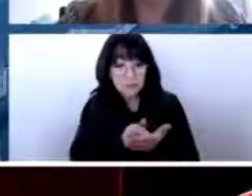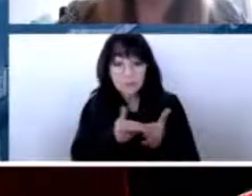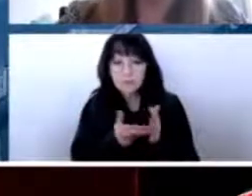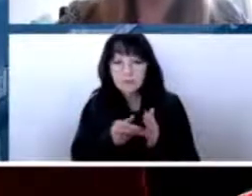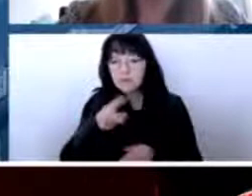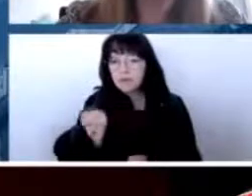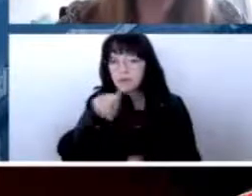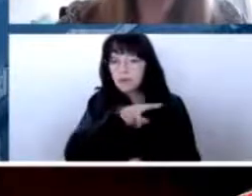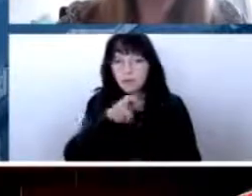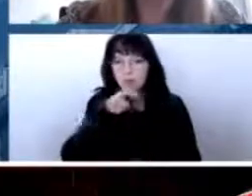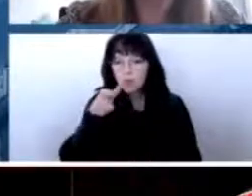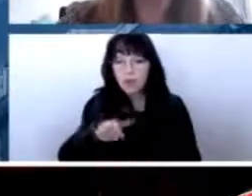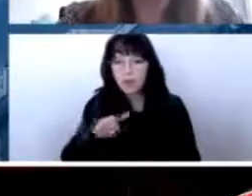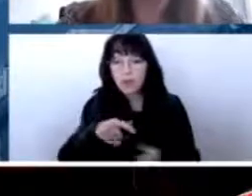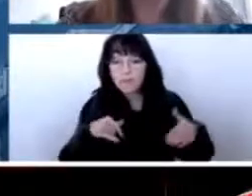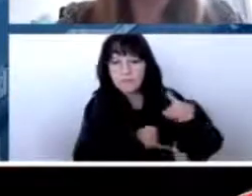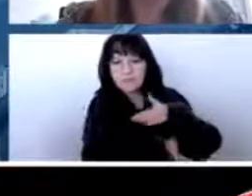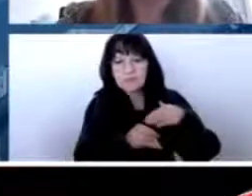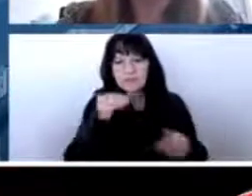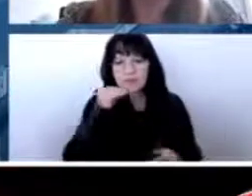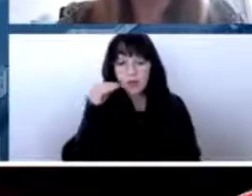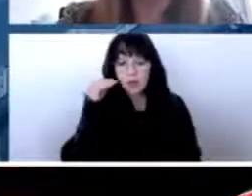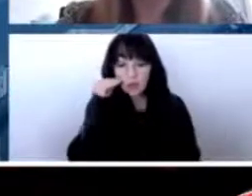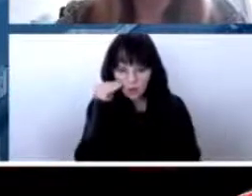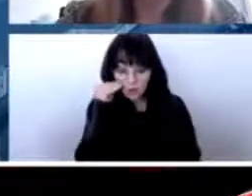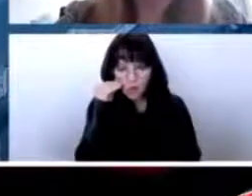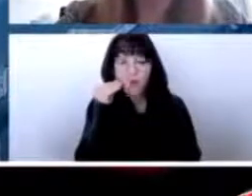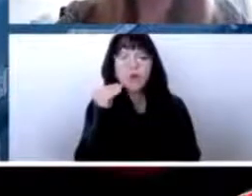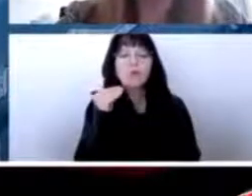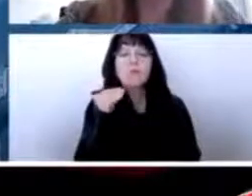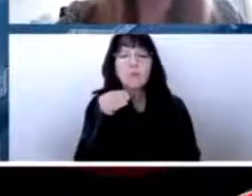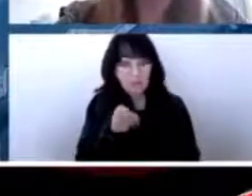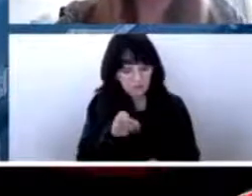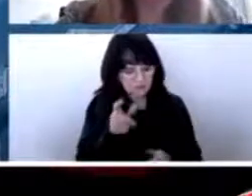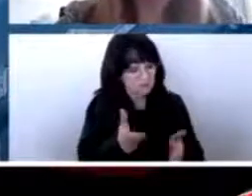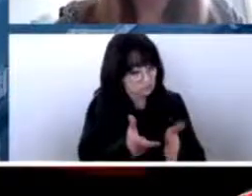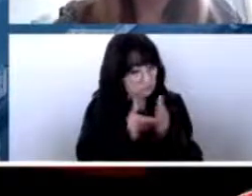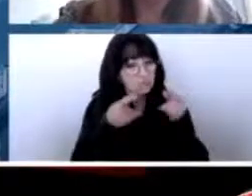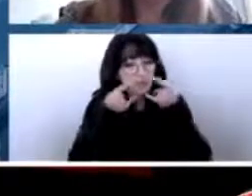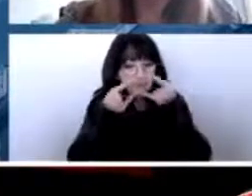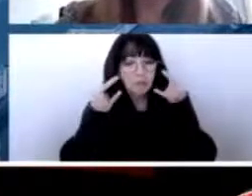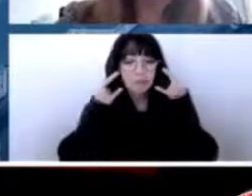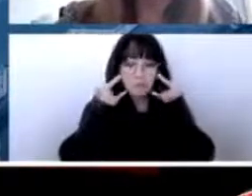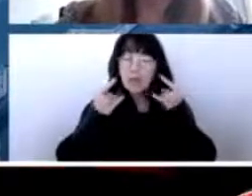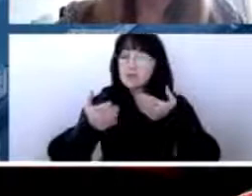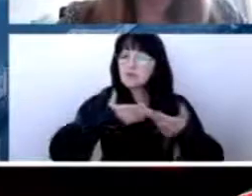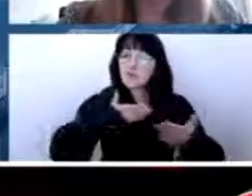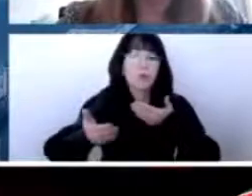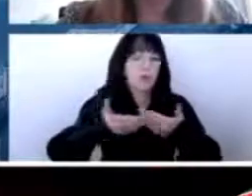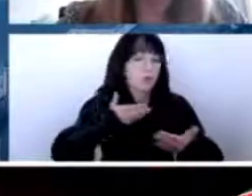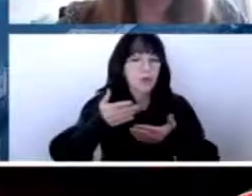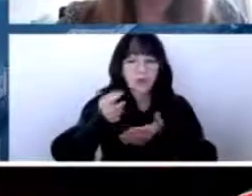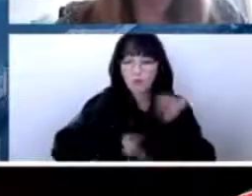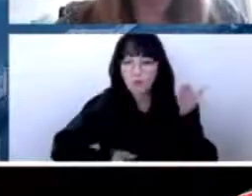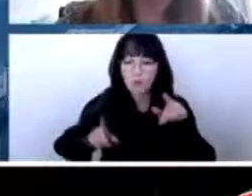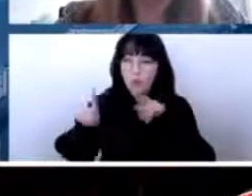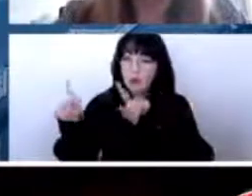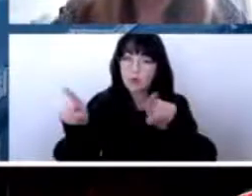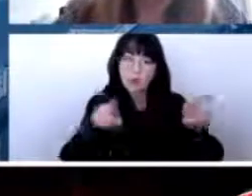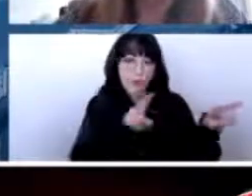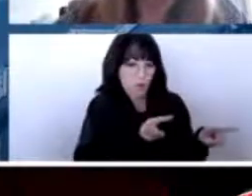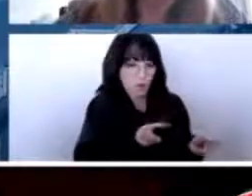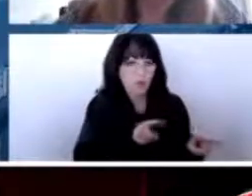stay at home in quarantine, but you must wear a mask in all settings. Now, if you are not up to date on your vaccines, in other